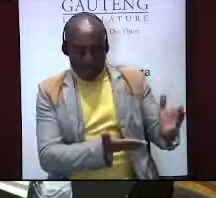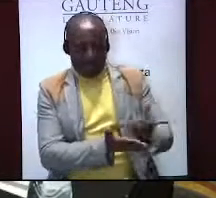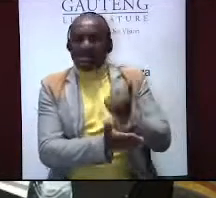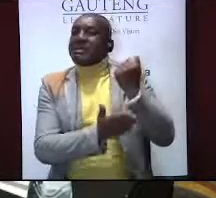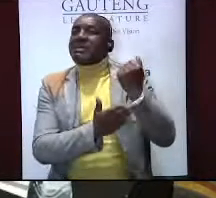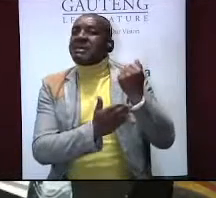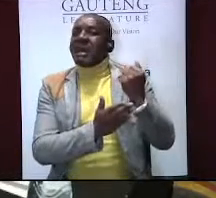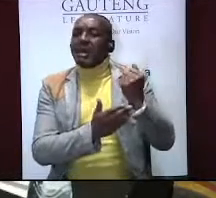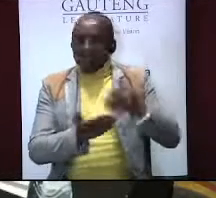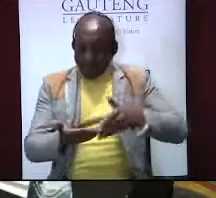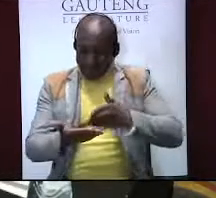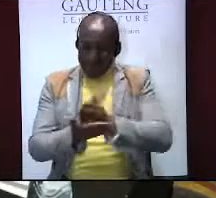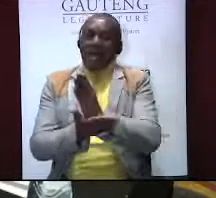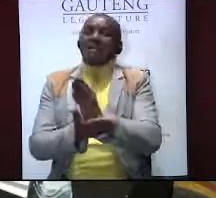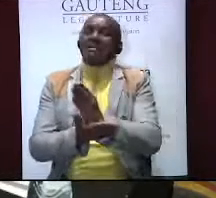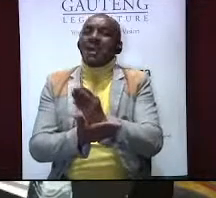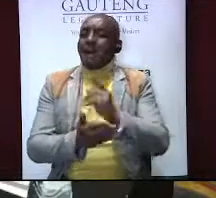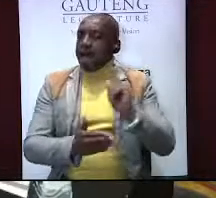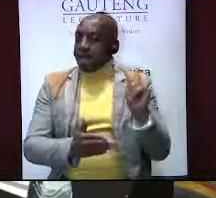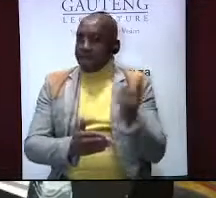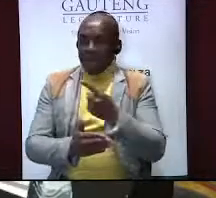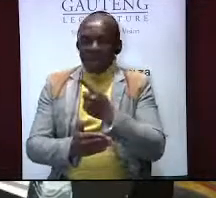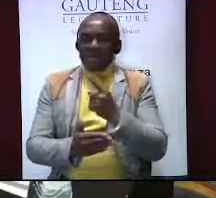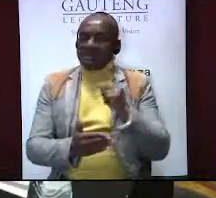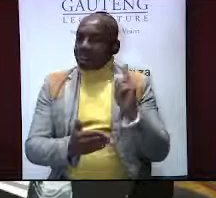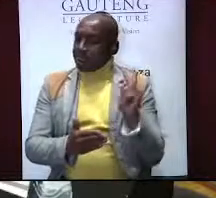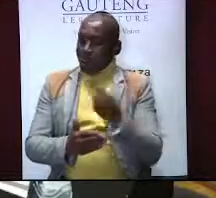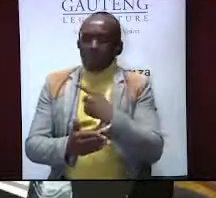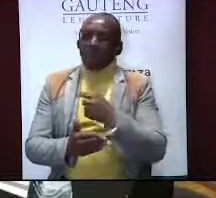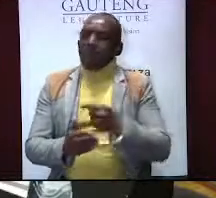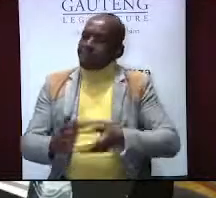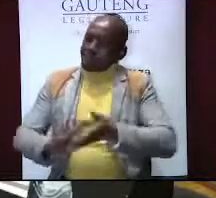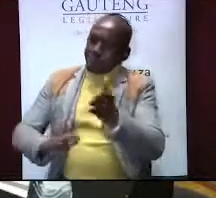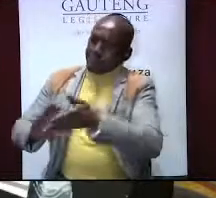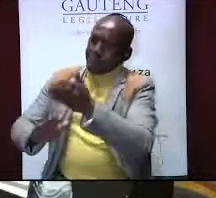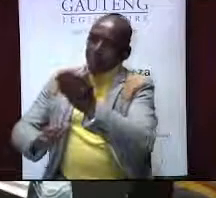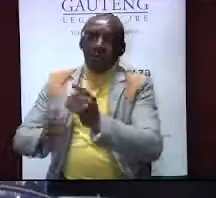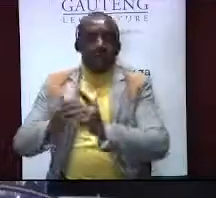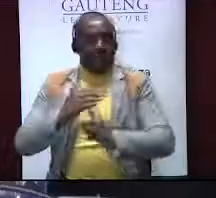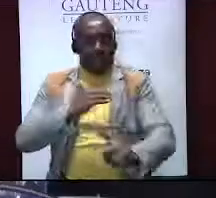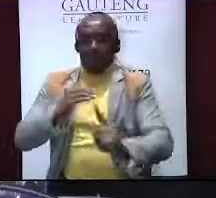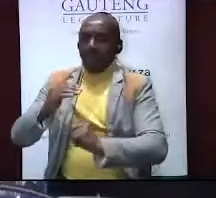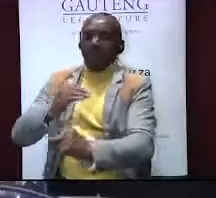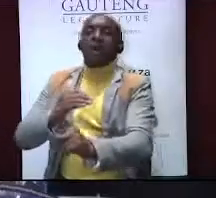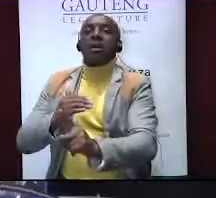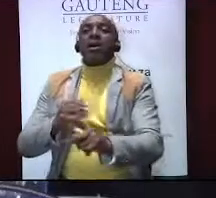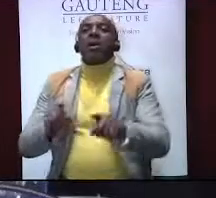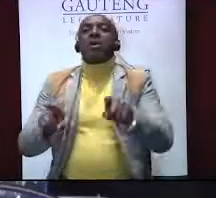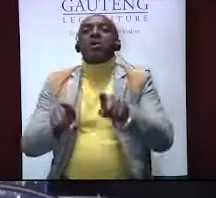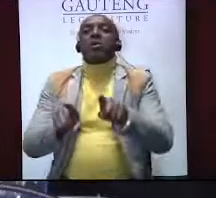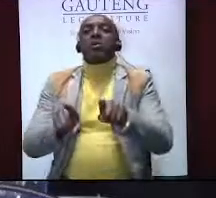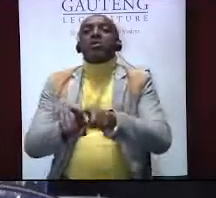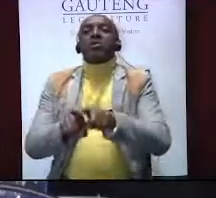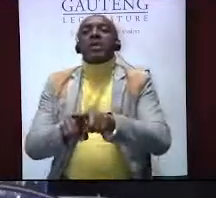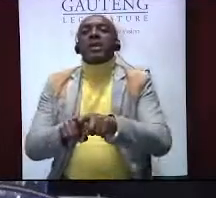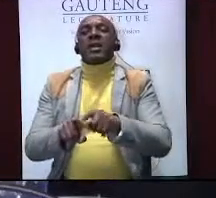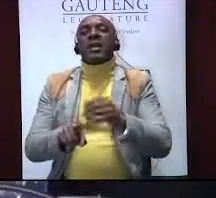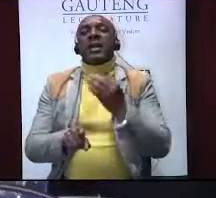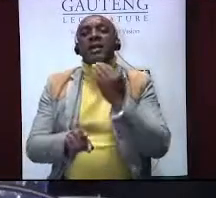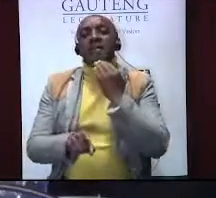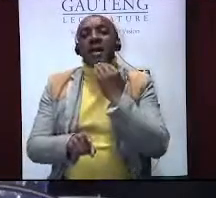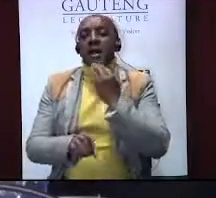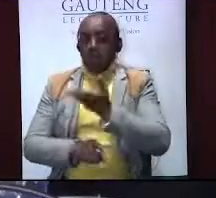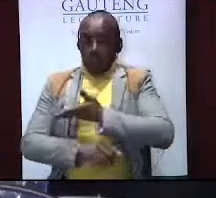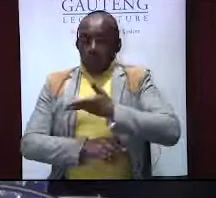take our rightful place. Let's go out like the Zelophehad